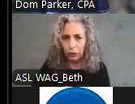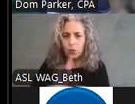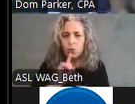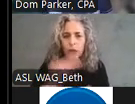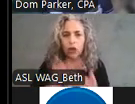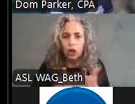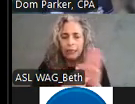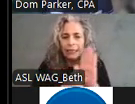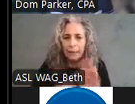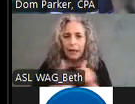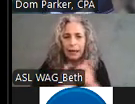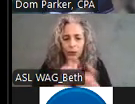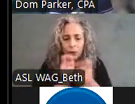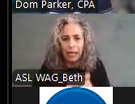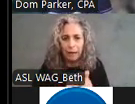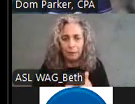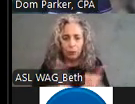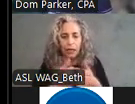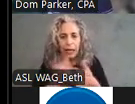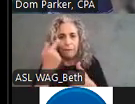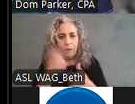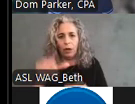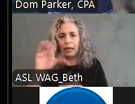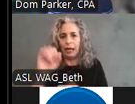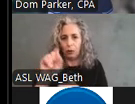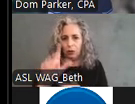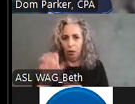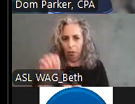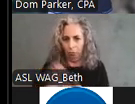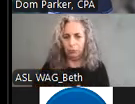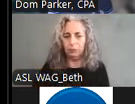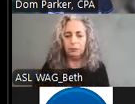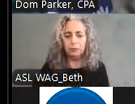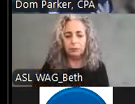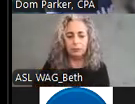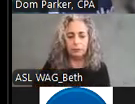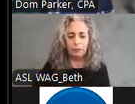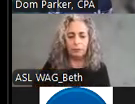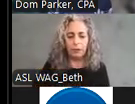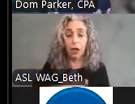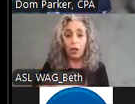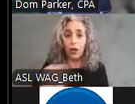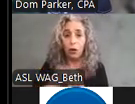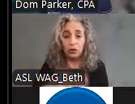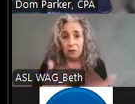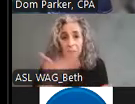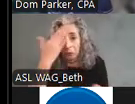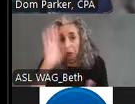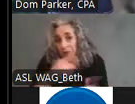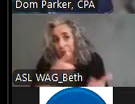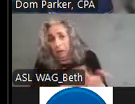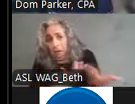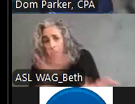of how you would adapt a PC game to a console. So for those of you who might not know what this game is, Baldur's